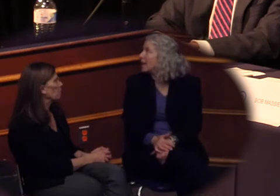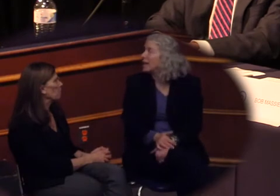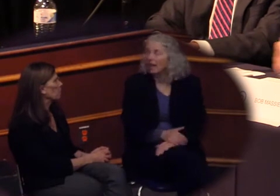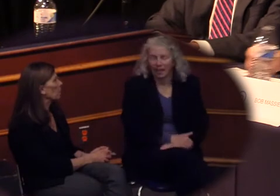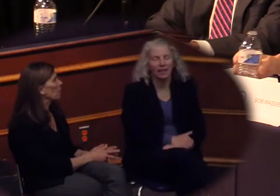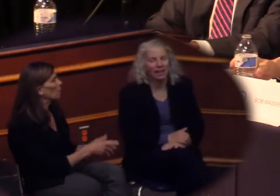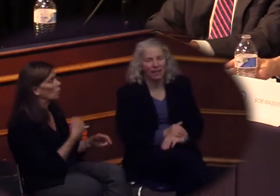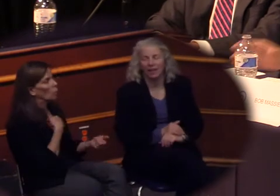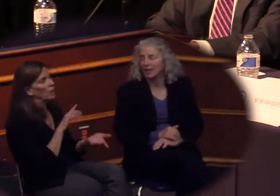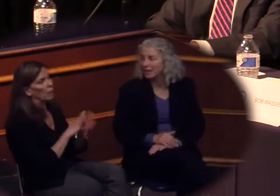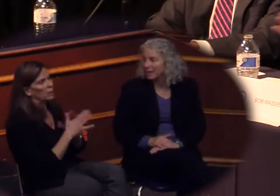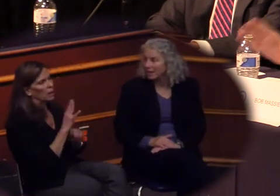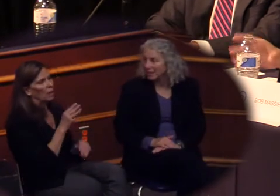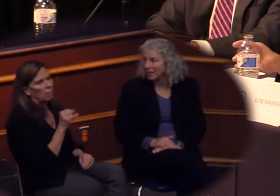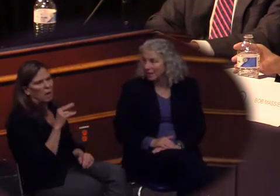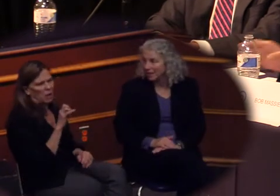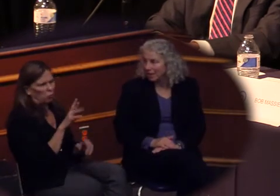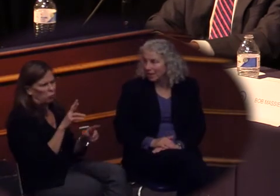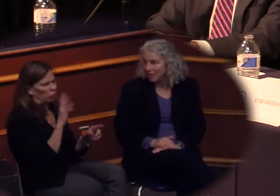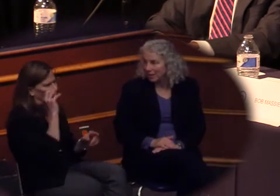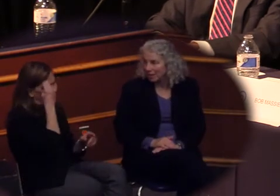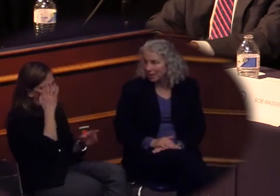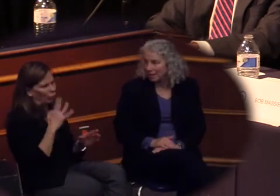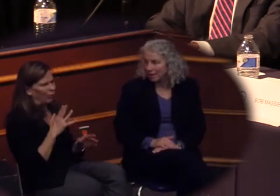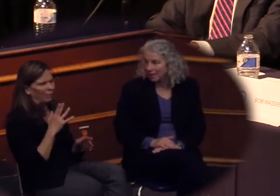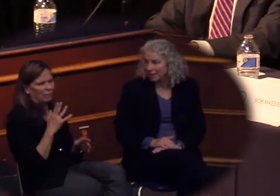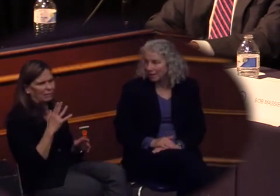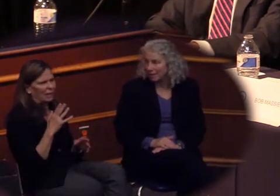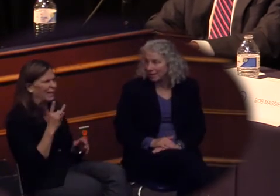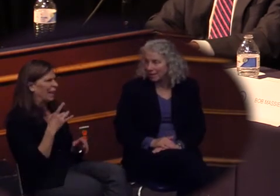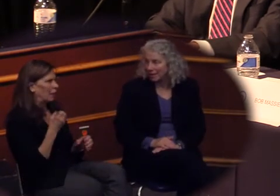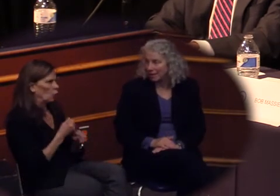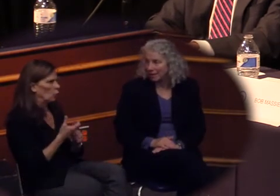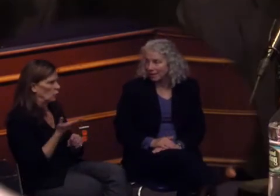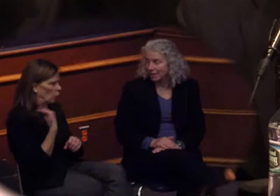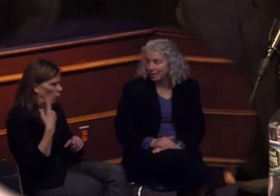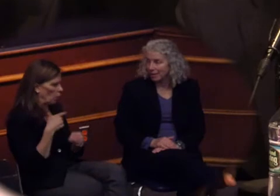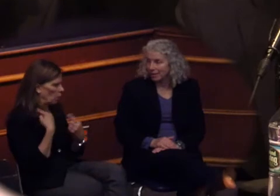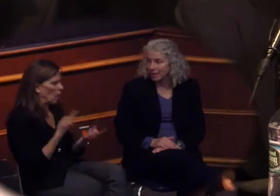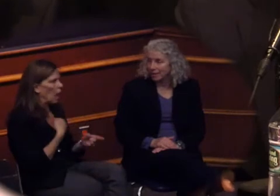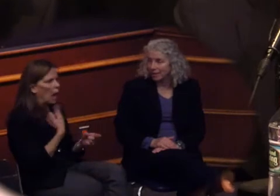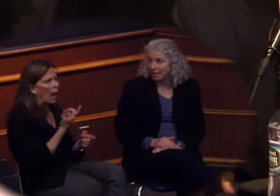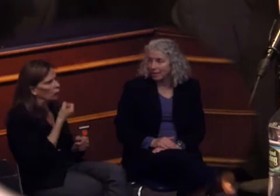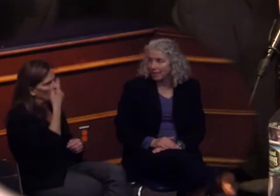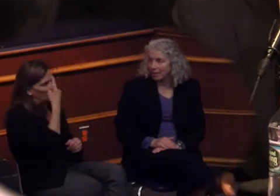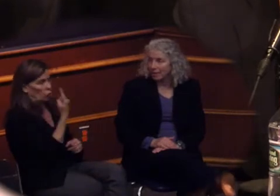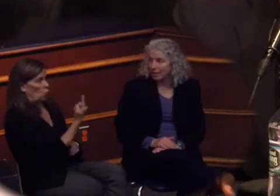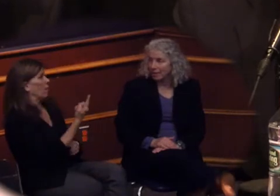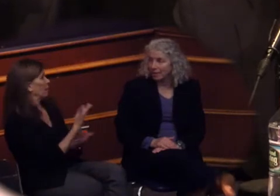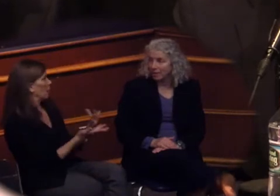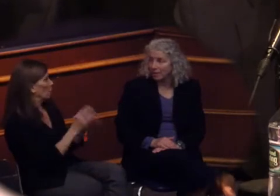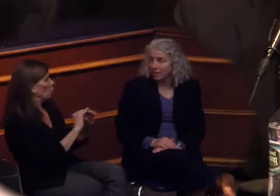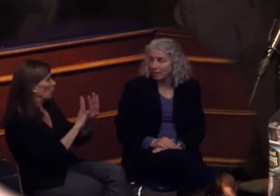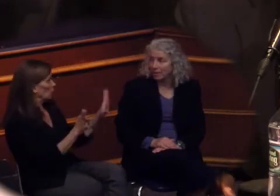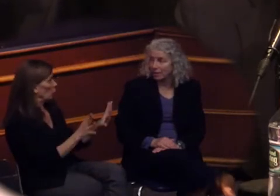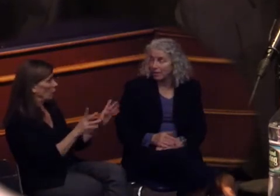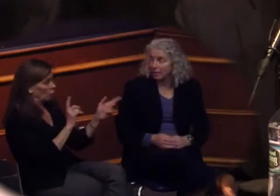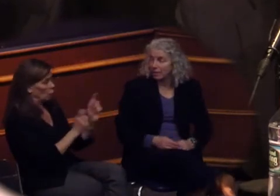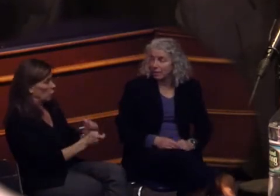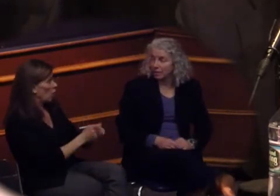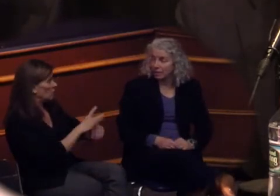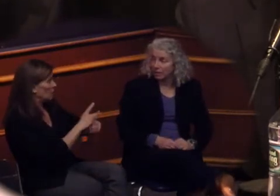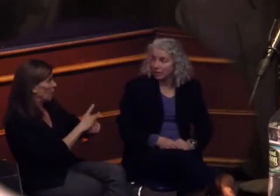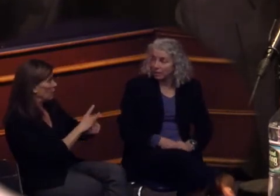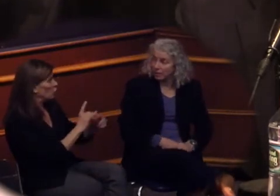When I became mayor a little over eight years ago, I understood something very clearly. If you address climate change, you can actually